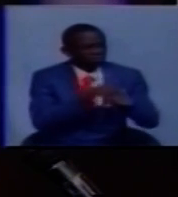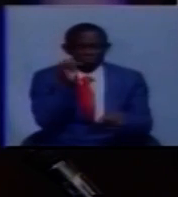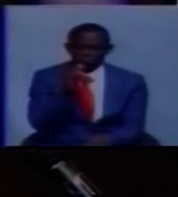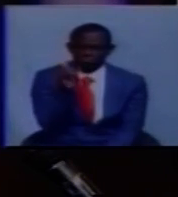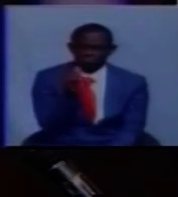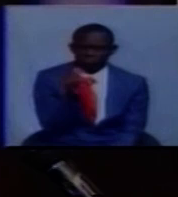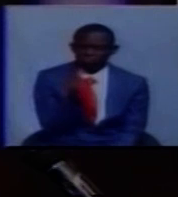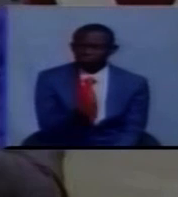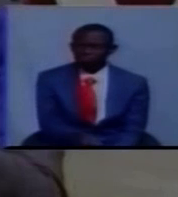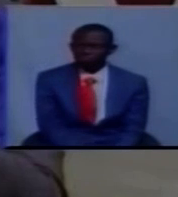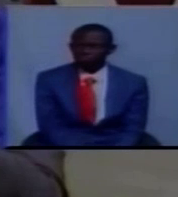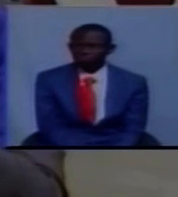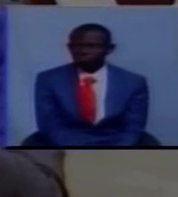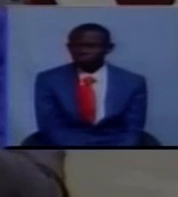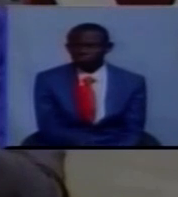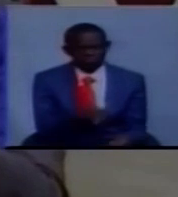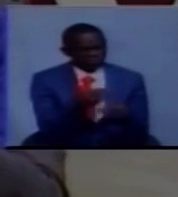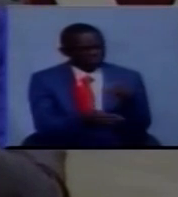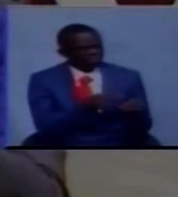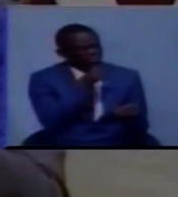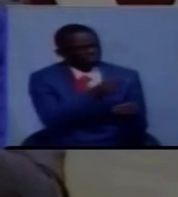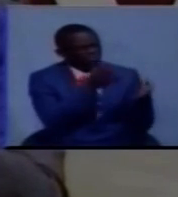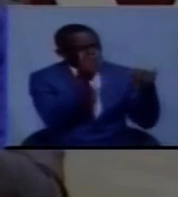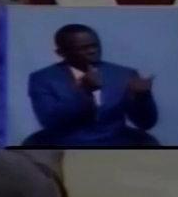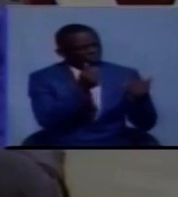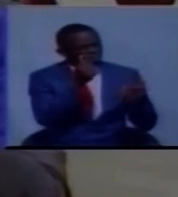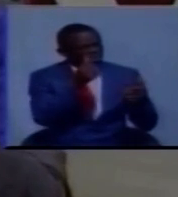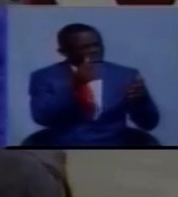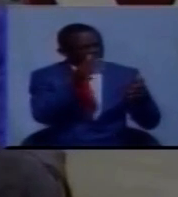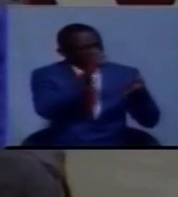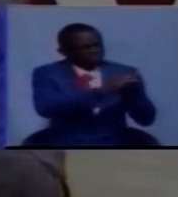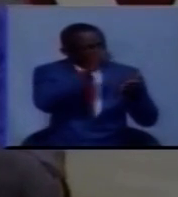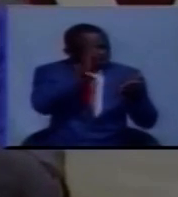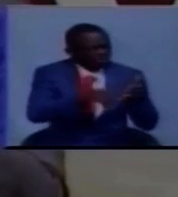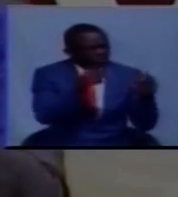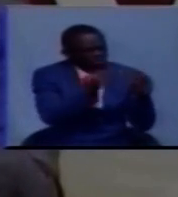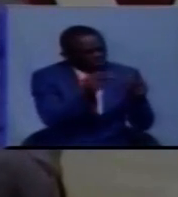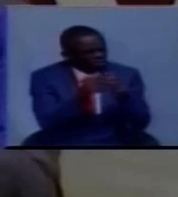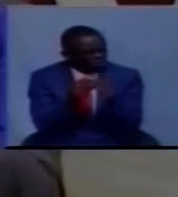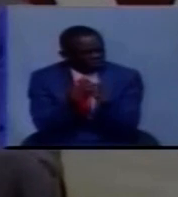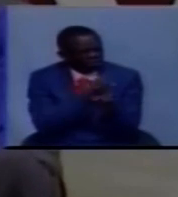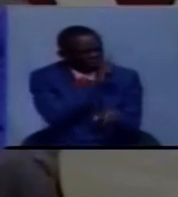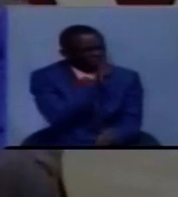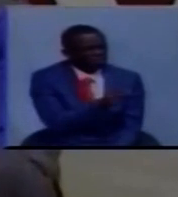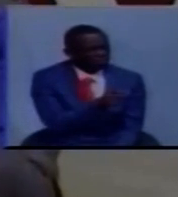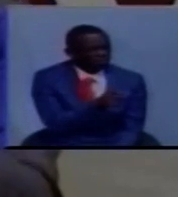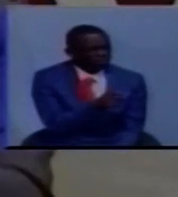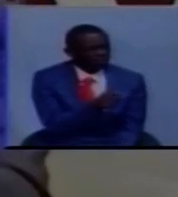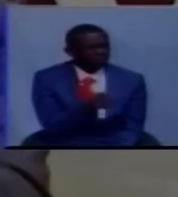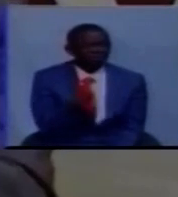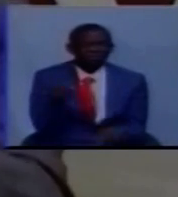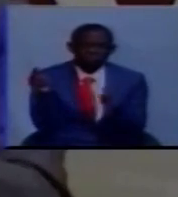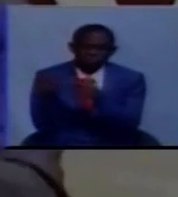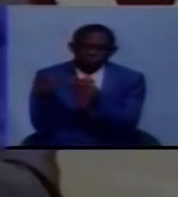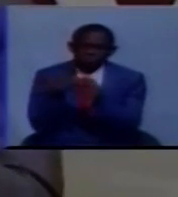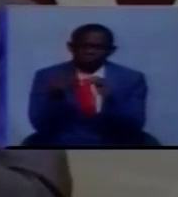You are indirectly trying to abolish contracts. Well, contract will be there for, you see, for a job which is of a permanent nature, and you